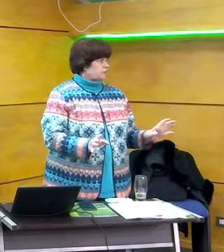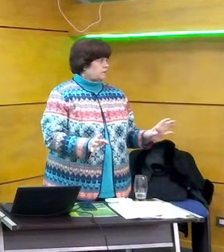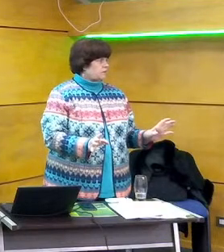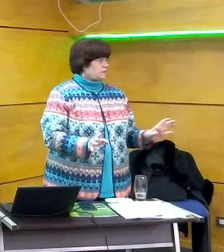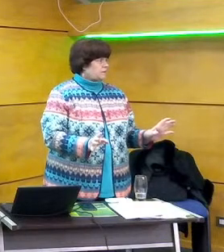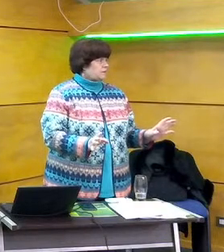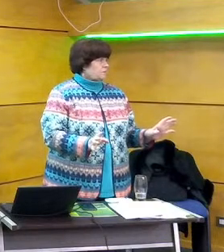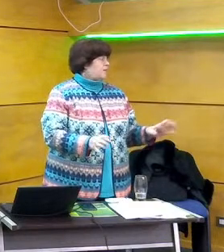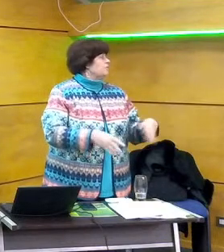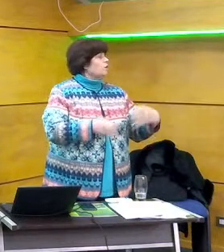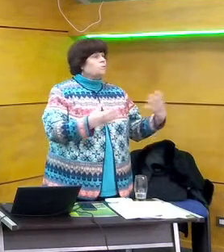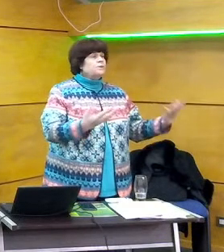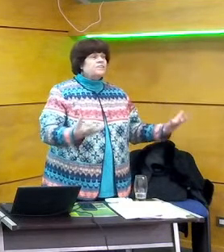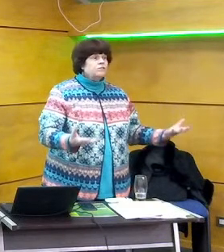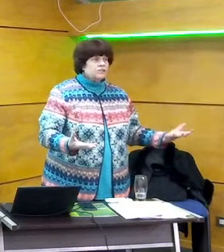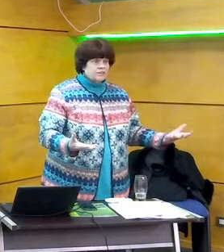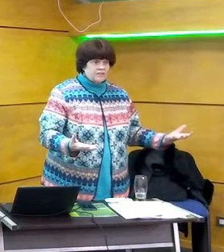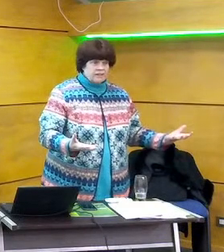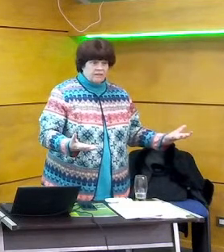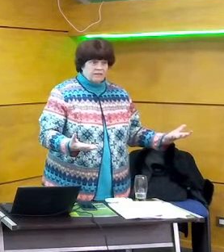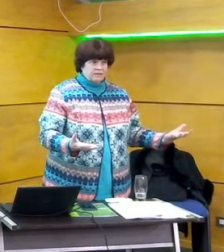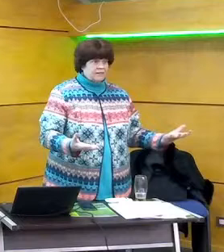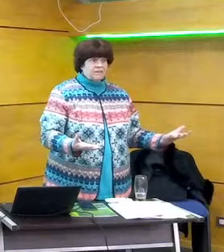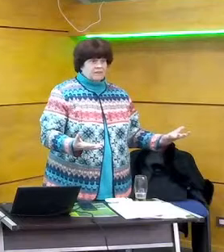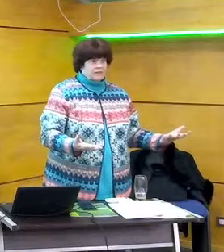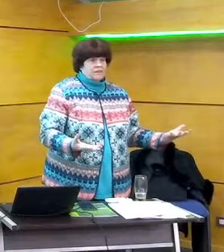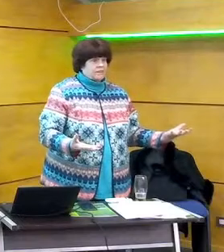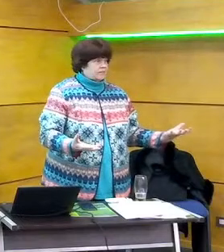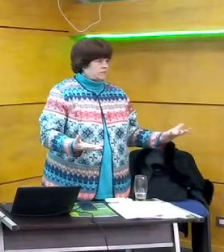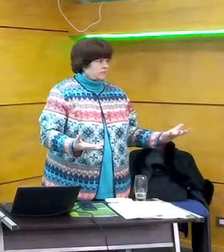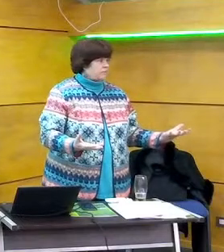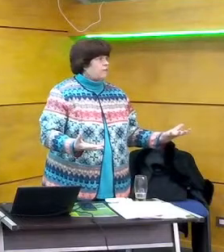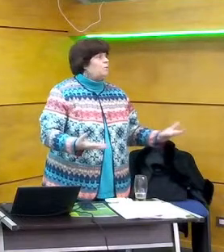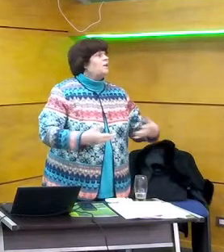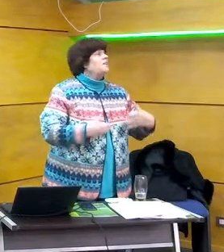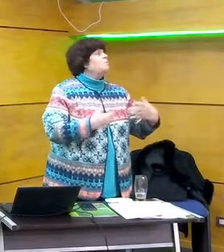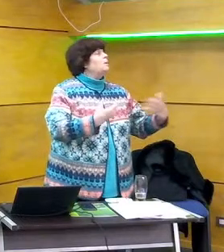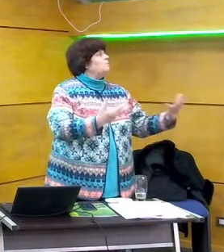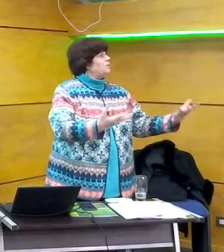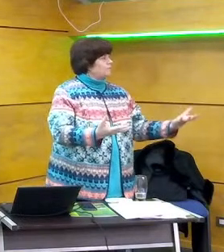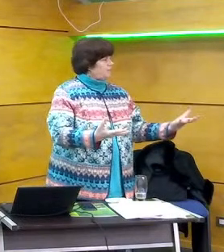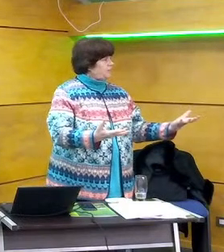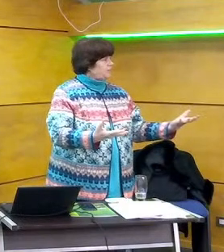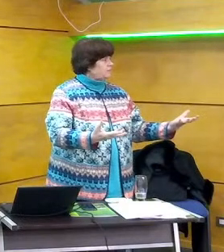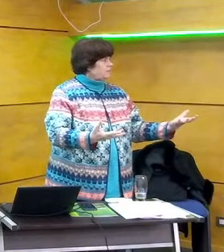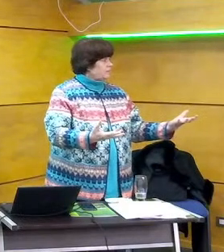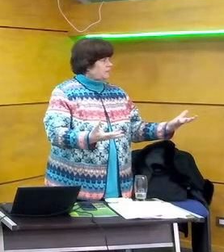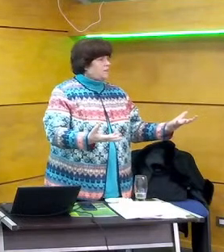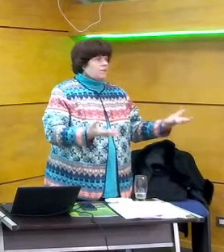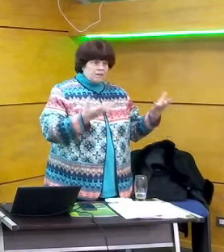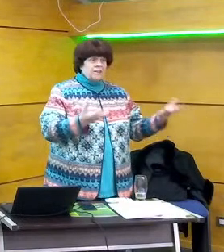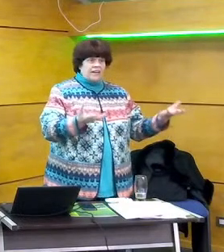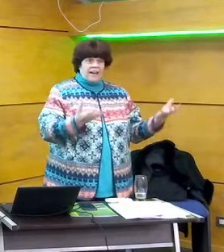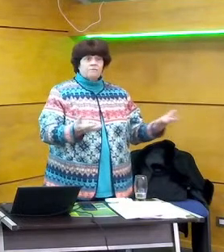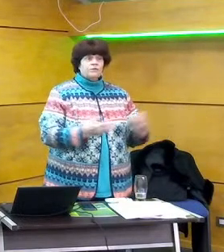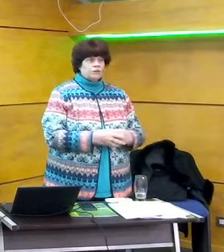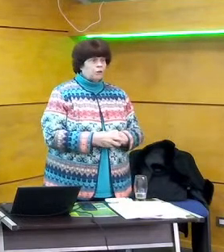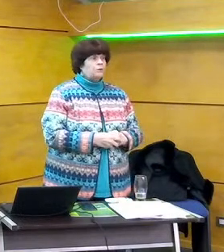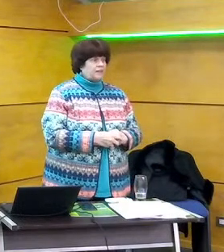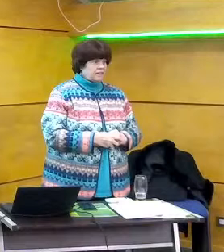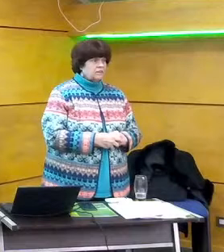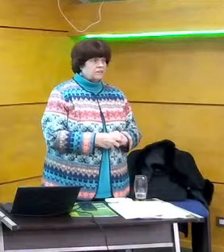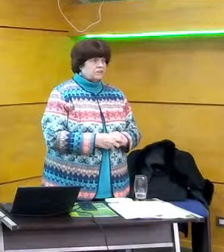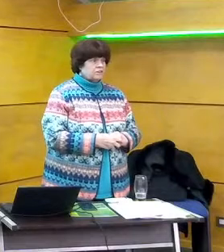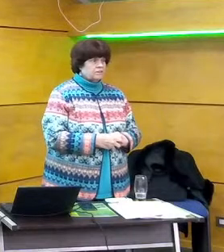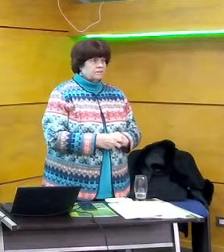English, because all the research is done in English. If they want to keep up in their field, they're going to have to